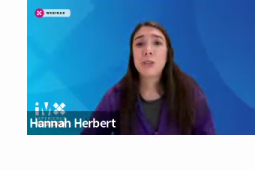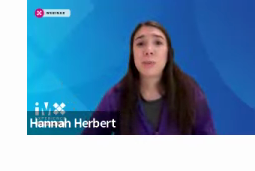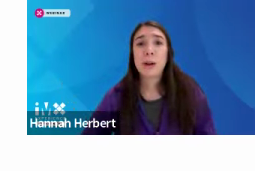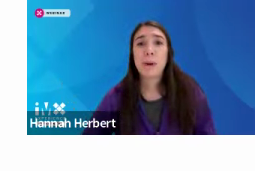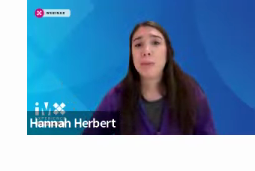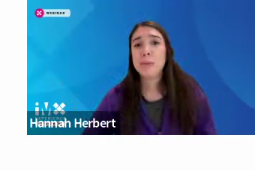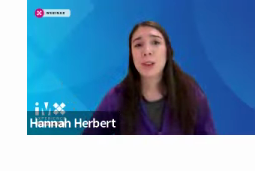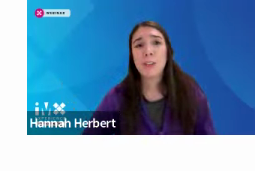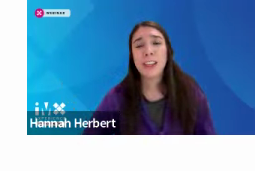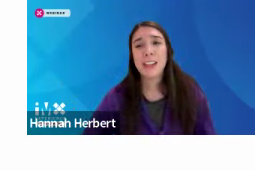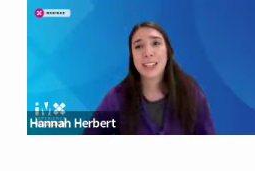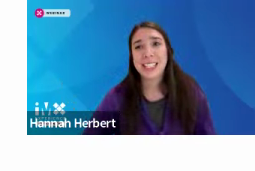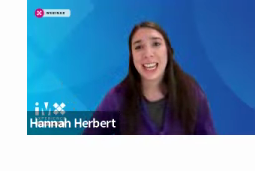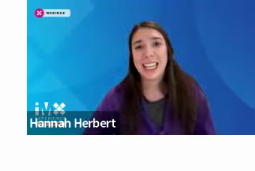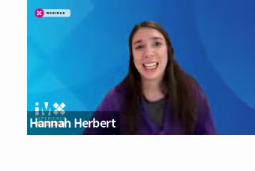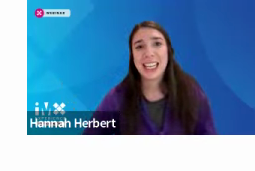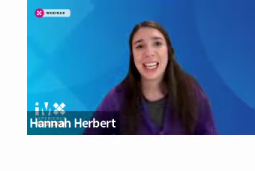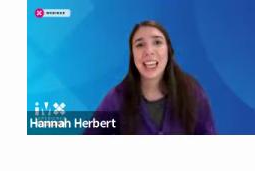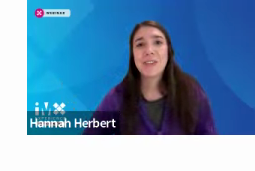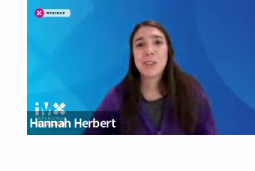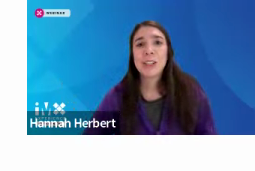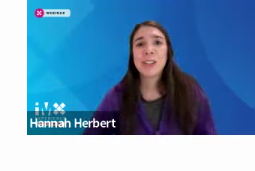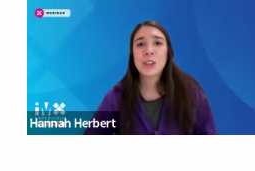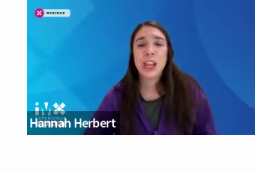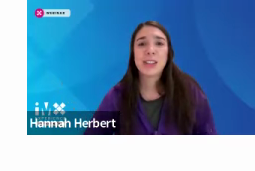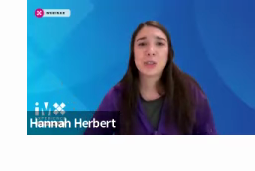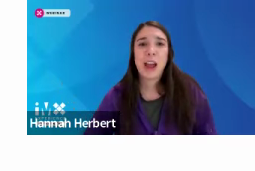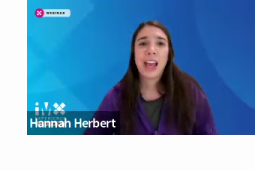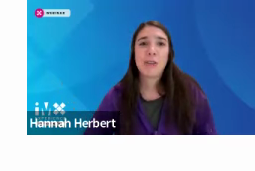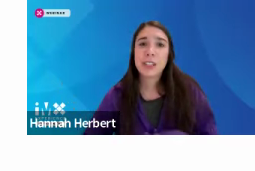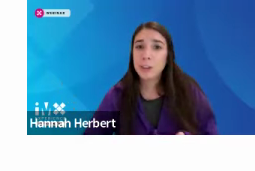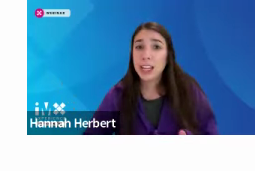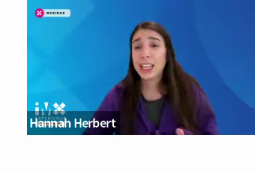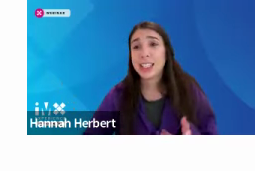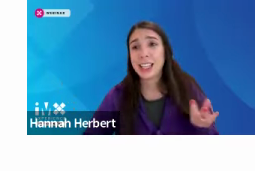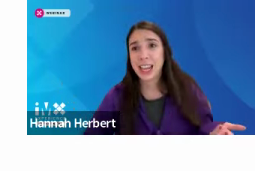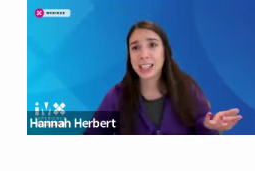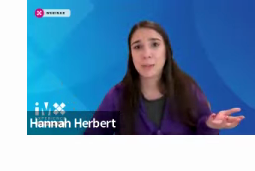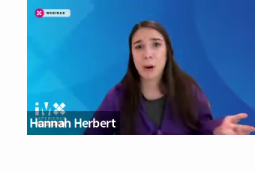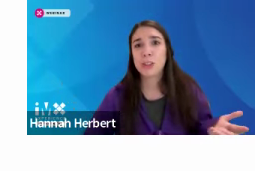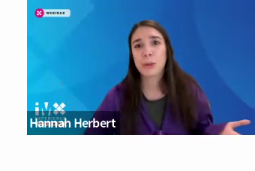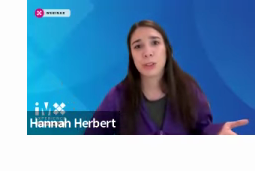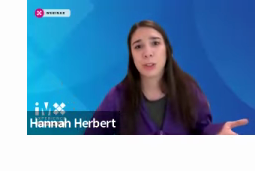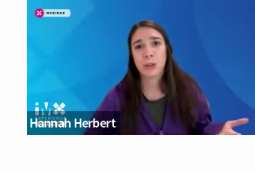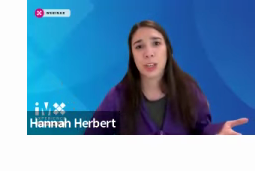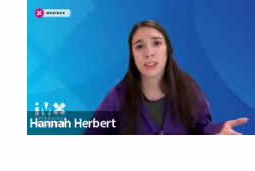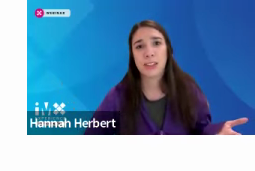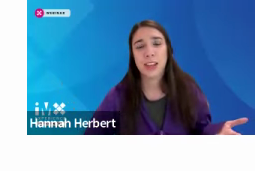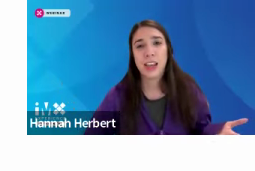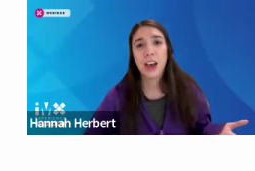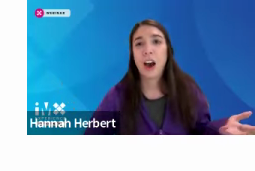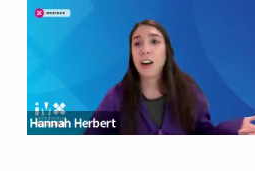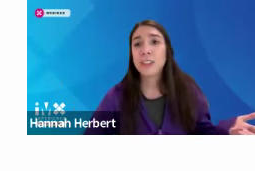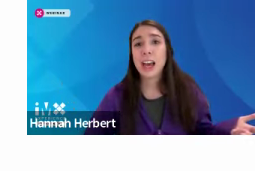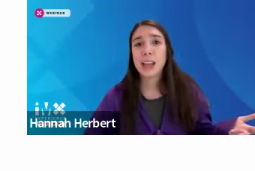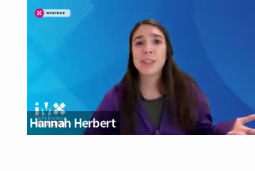Manipulatives also support problem solving and reasoning. They give students the chance to try out different ideas and test multiple